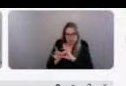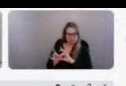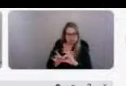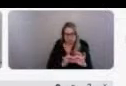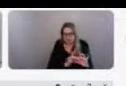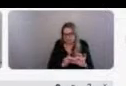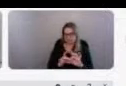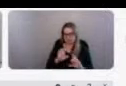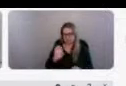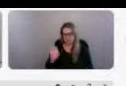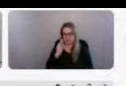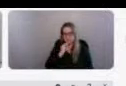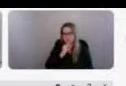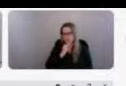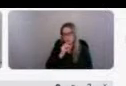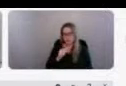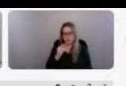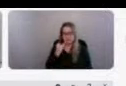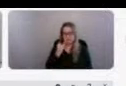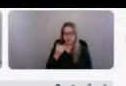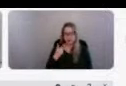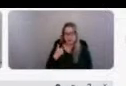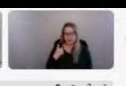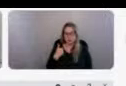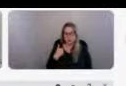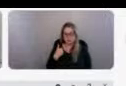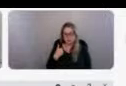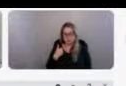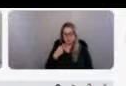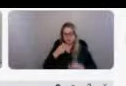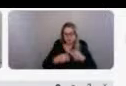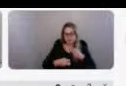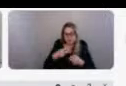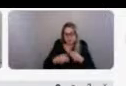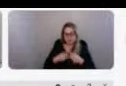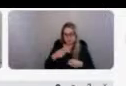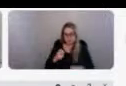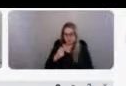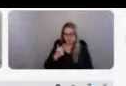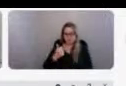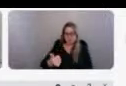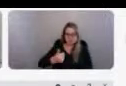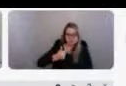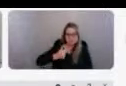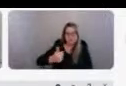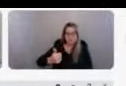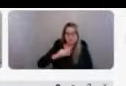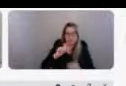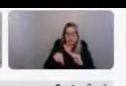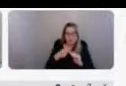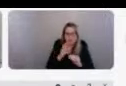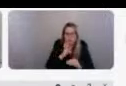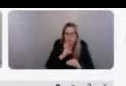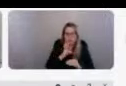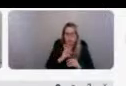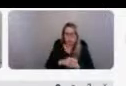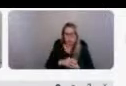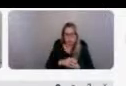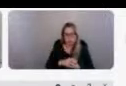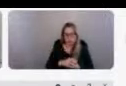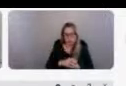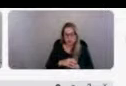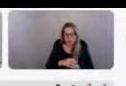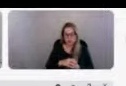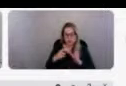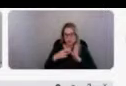east mesa if you have issues about transportation or issues about water their